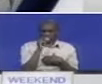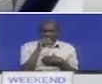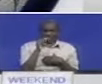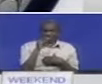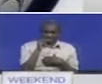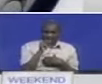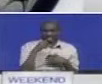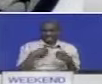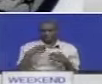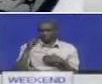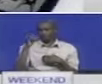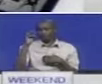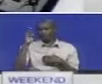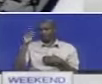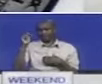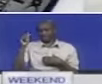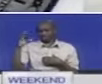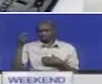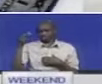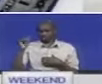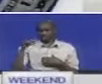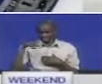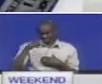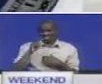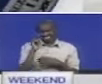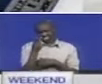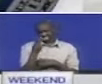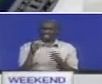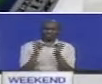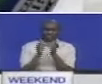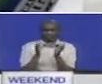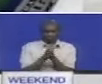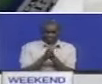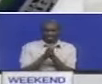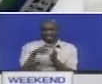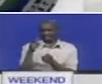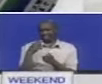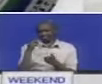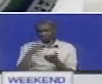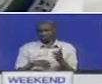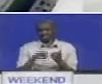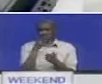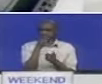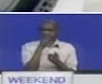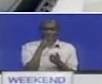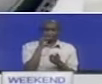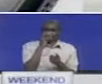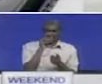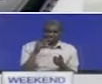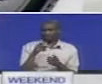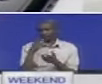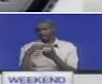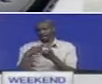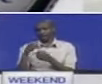Dennis Ombachi. The second match was not that tight for Paul True's boys, with two tries from Dennis Ombachi, another from Oscar